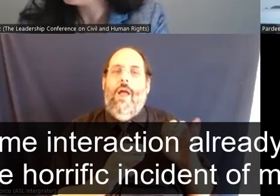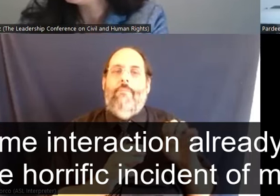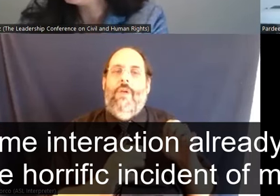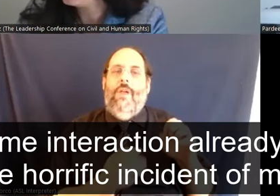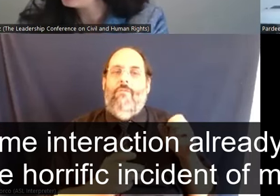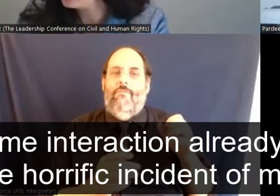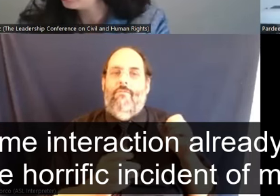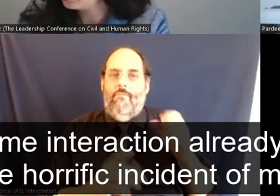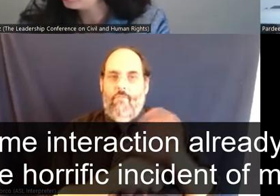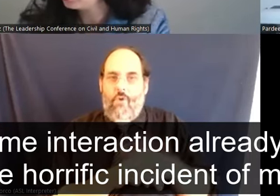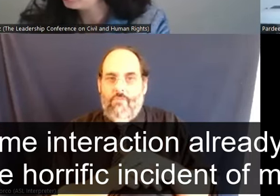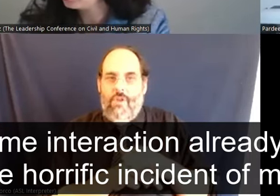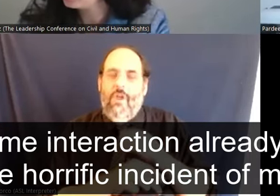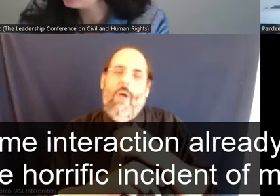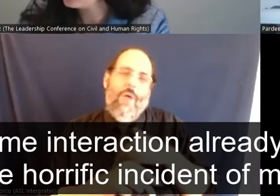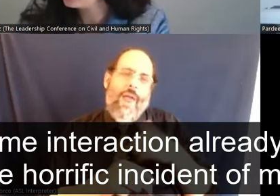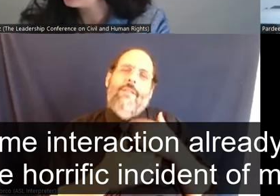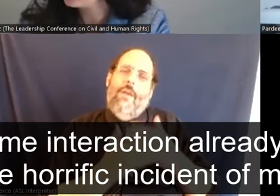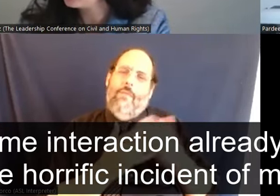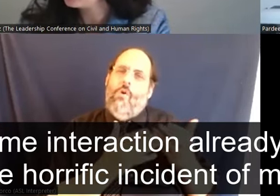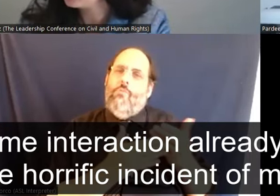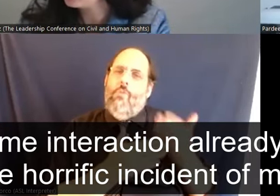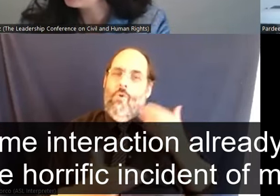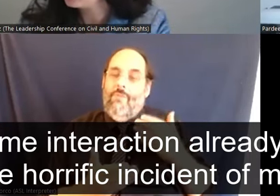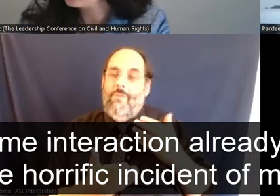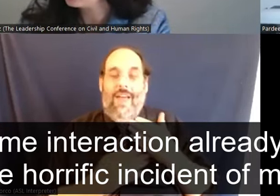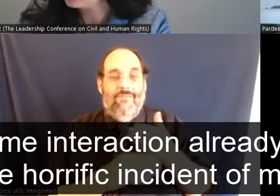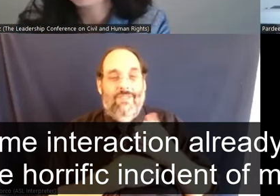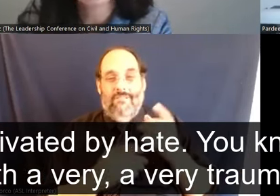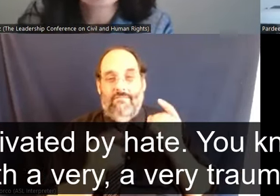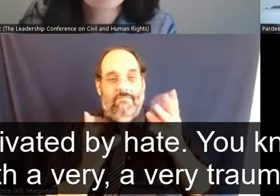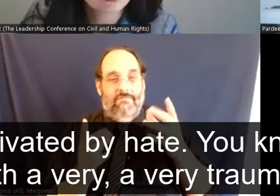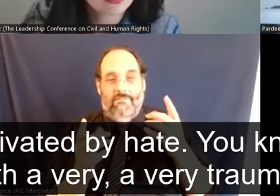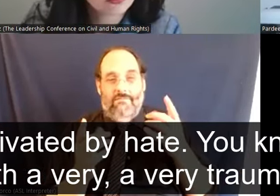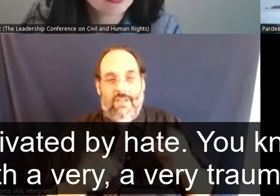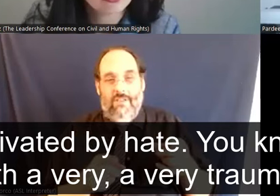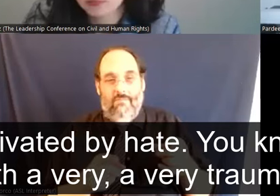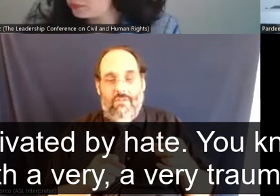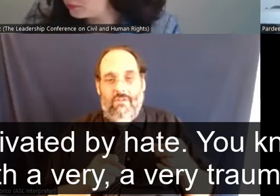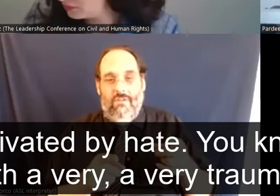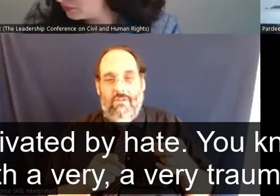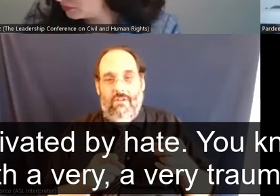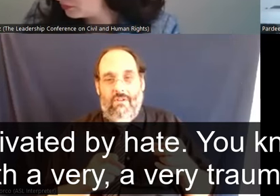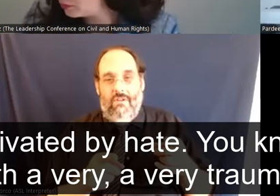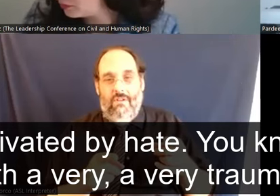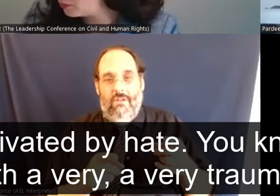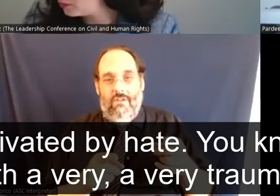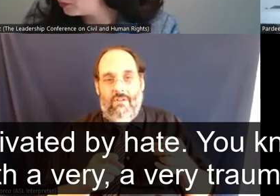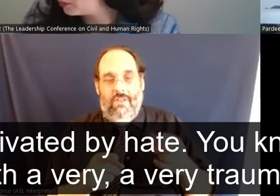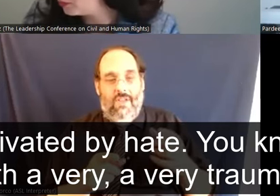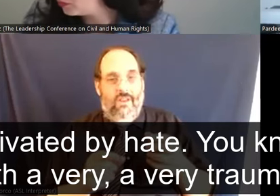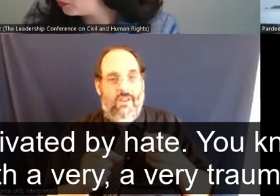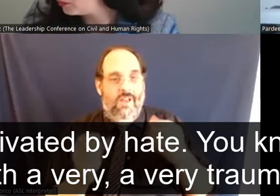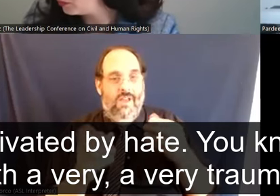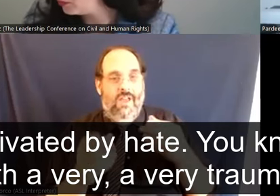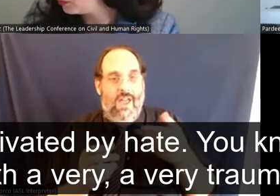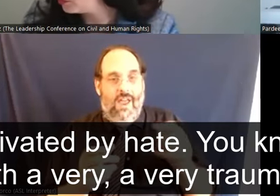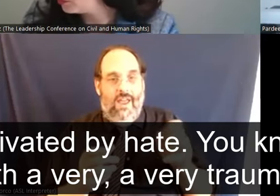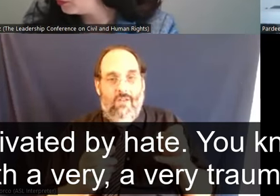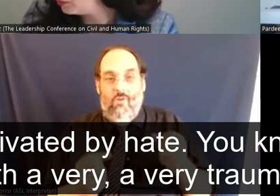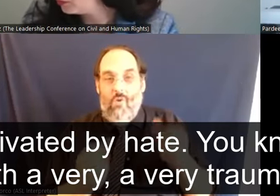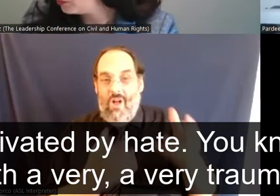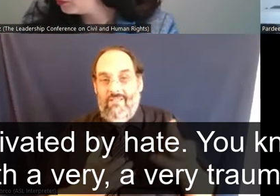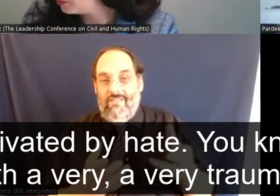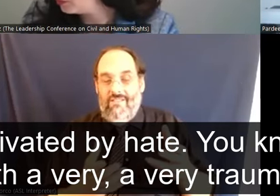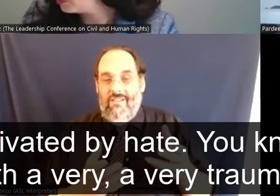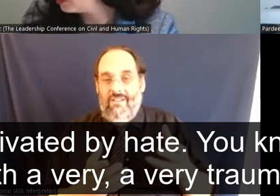we had some interaction already, but in the wake of a horrific incident of mass violence that's motivated by hate, you know, you